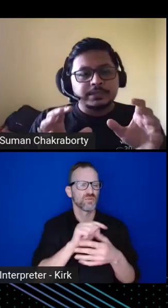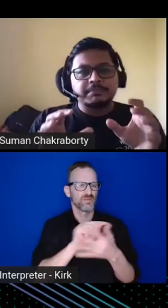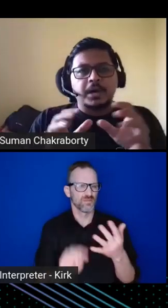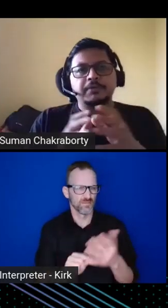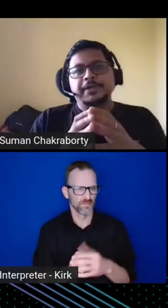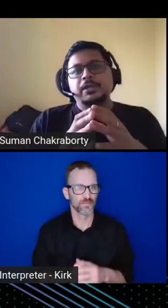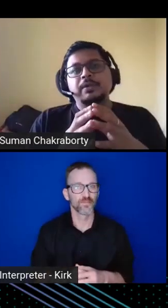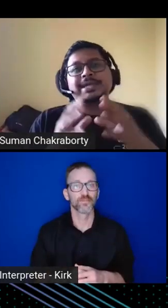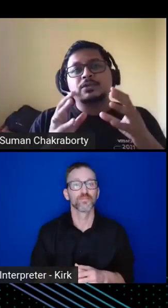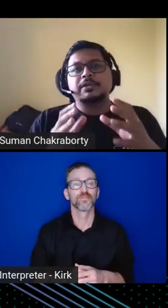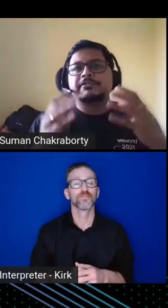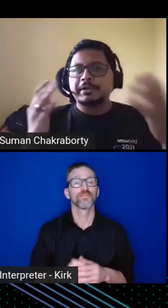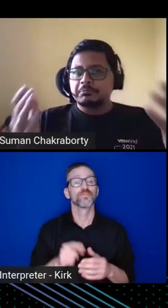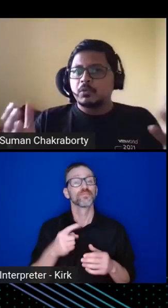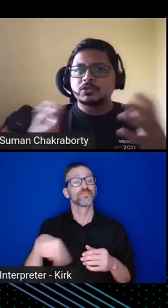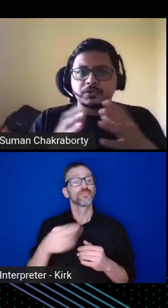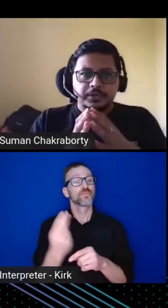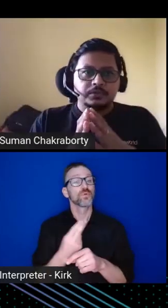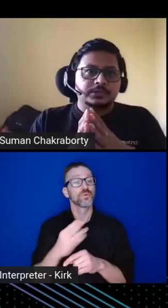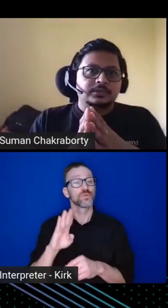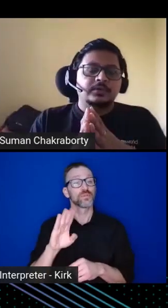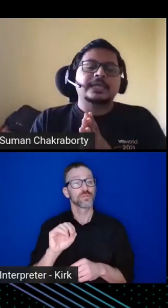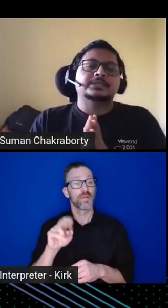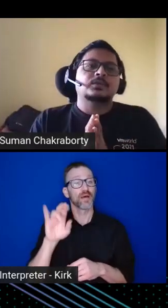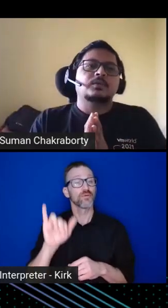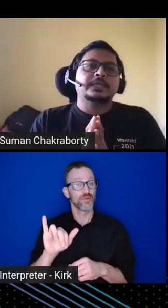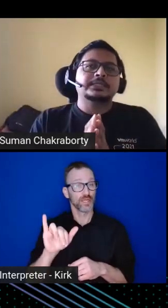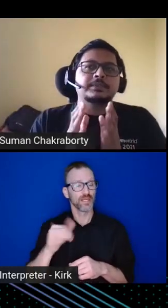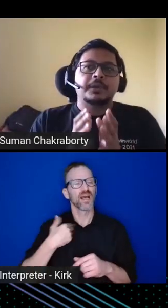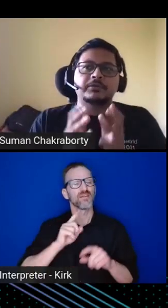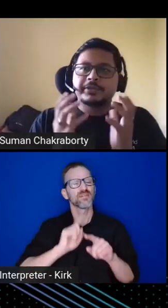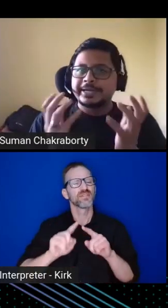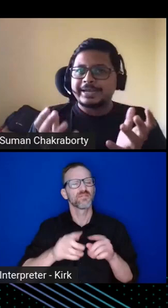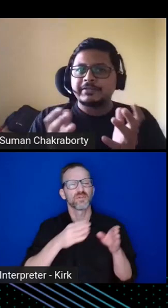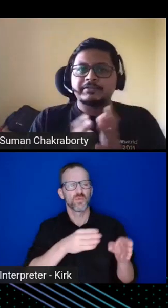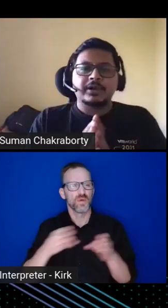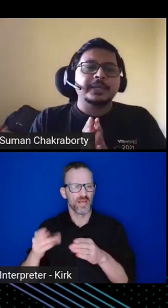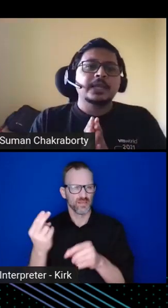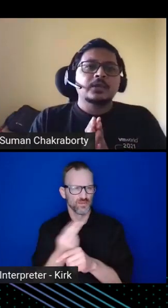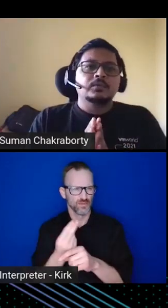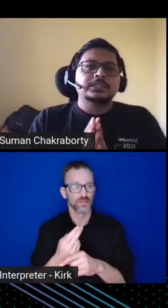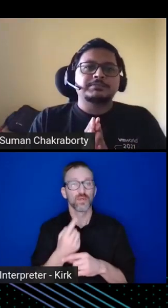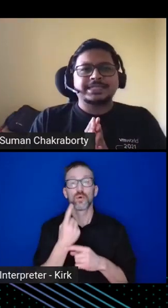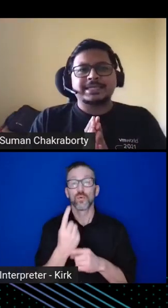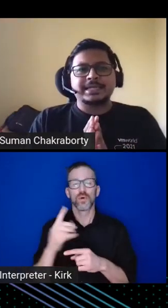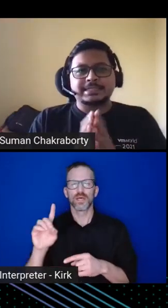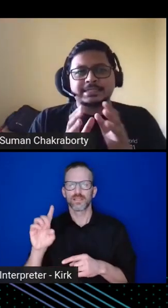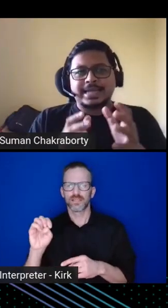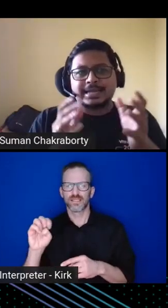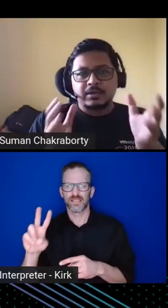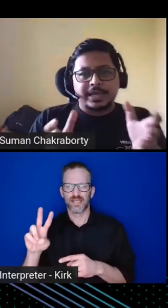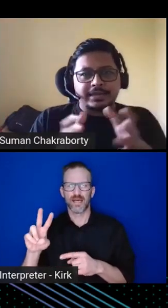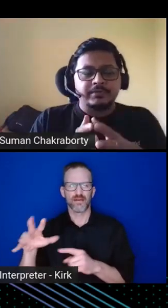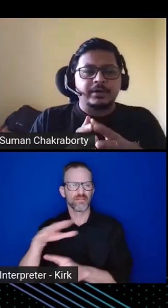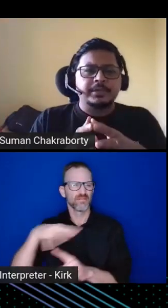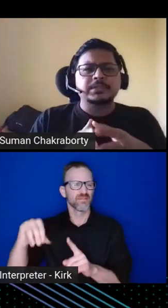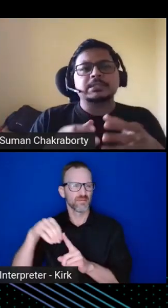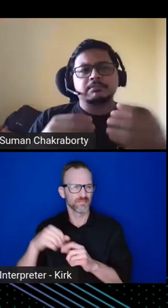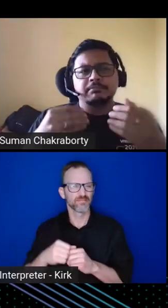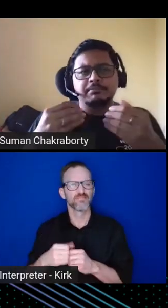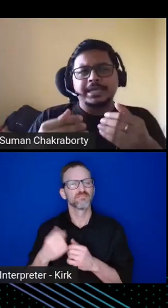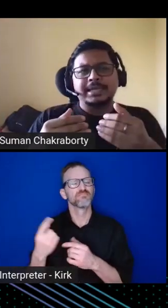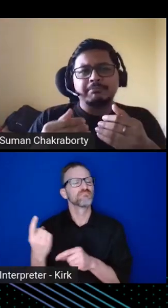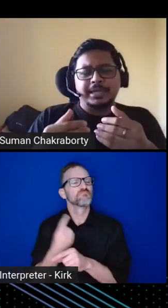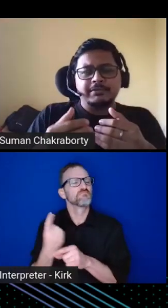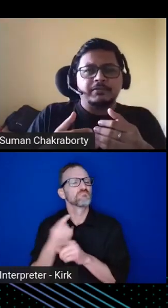while using Boundary, you get two different mode to use. Okay, so one is the Boundary Dev environment, which basically is a standalone environment, which